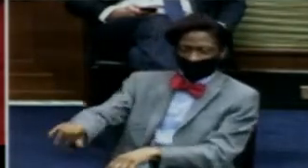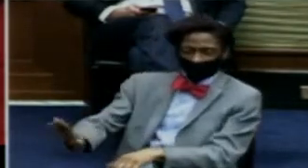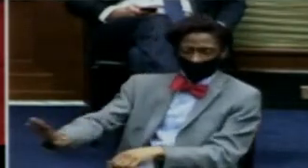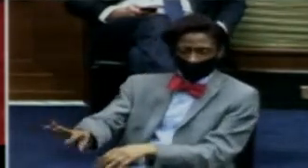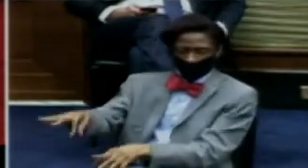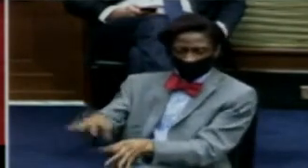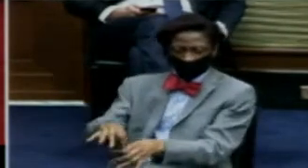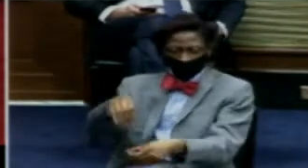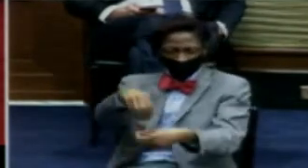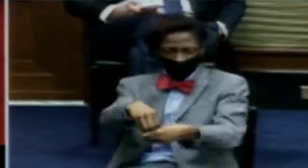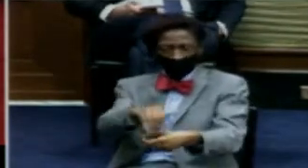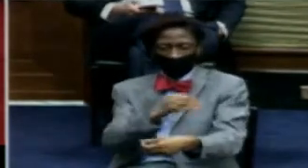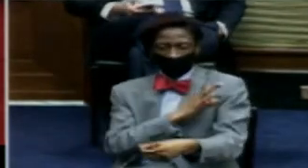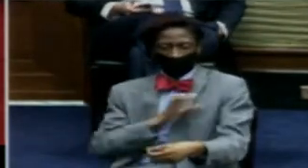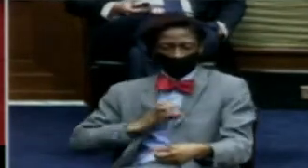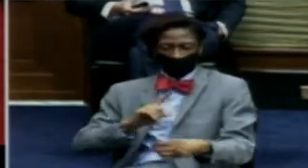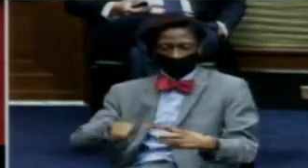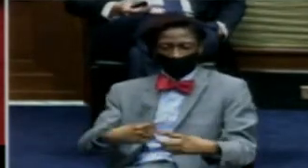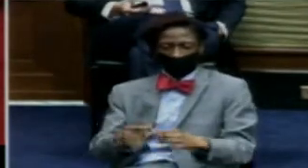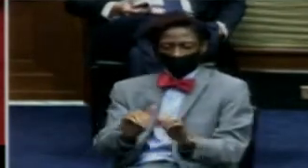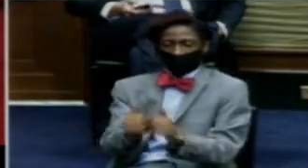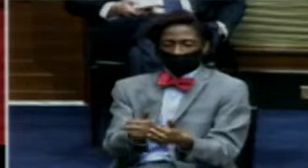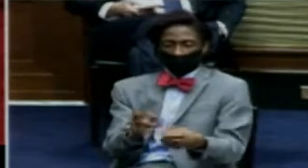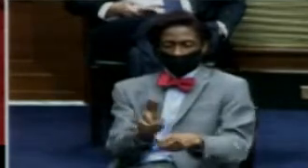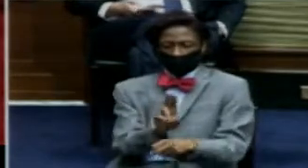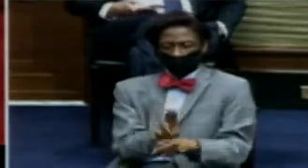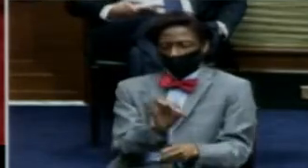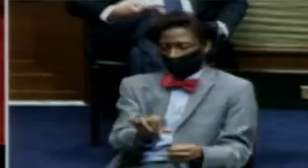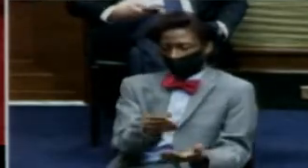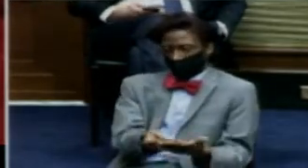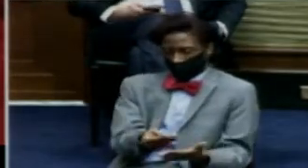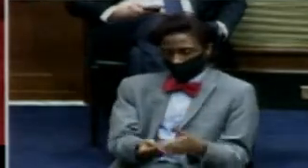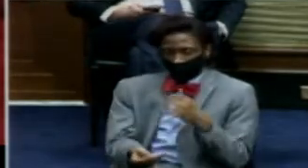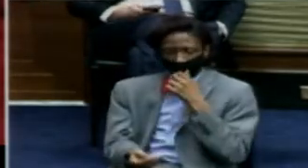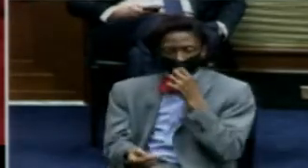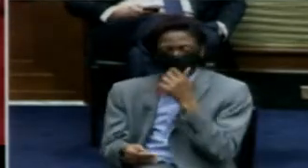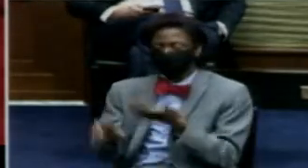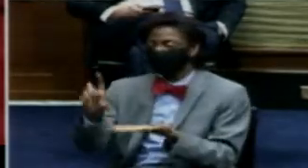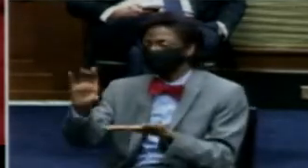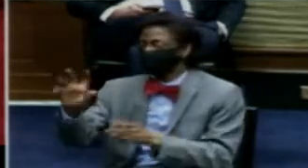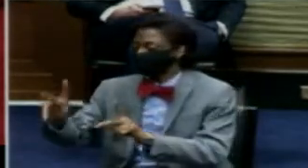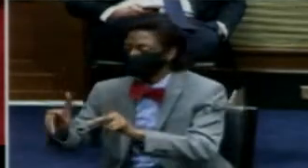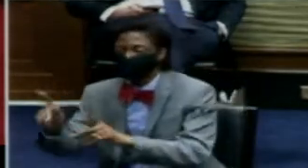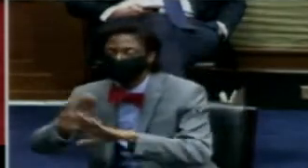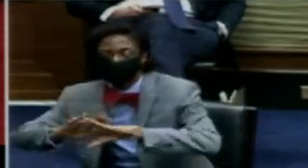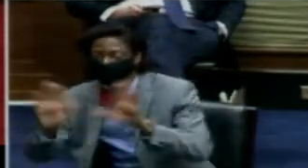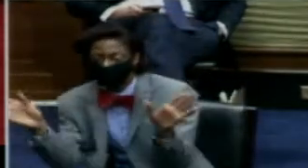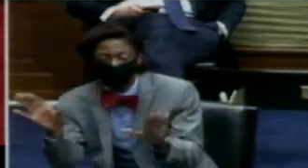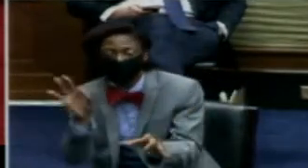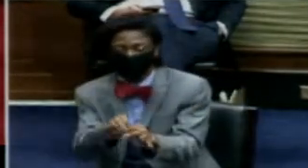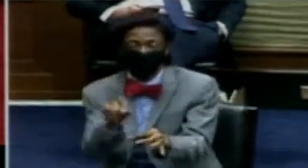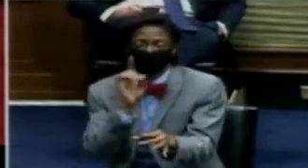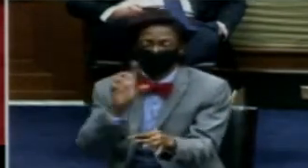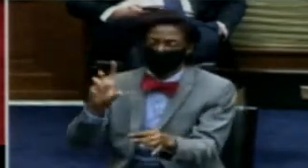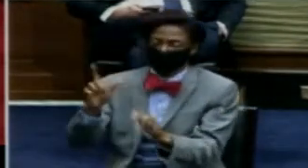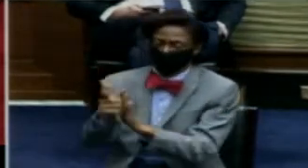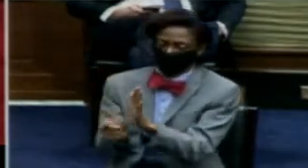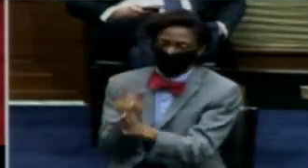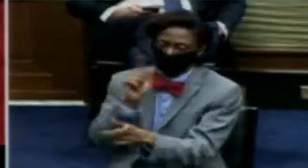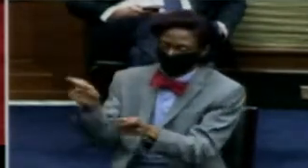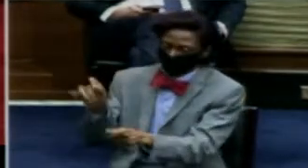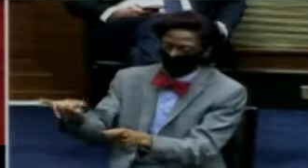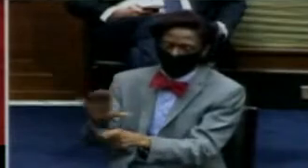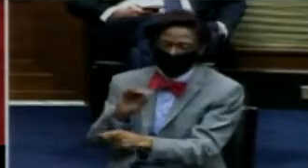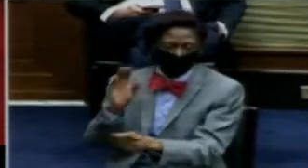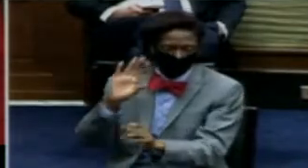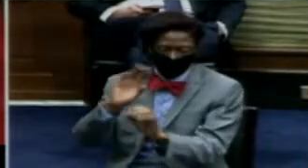in Congress on how the money is spent. DC residents have no vote on the federal laws that govern them and no vote on the federal